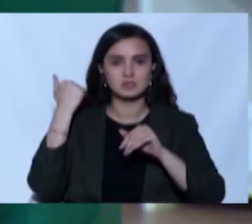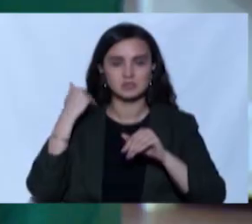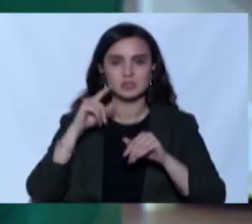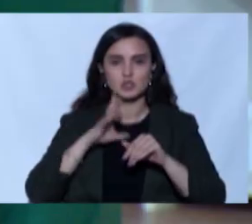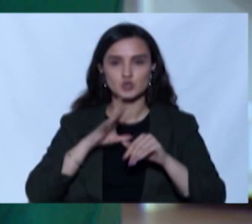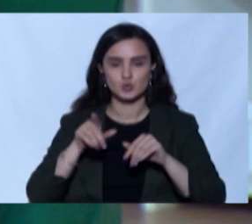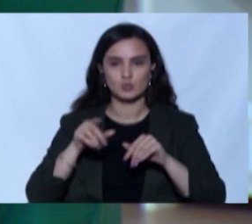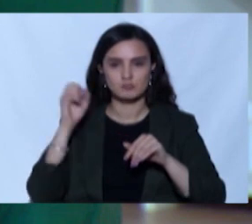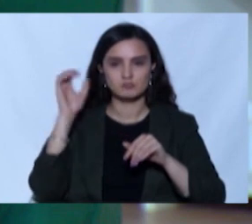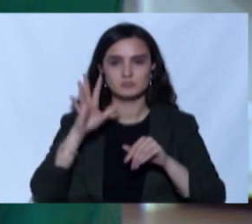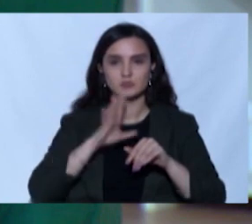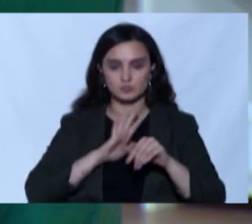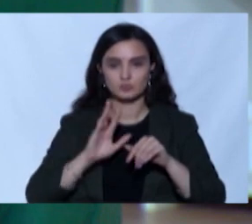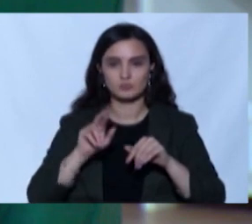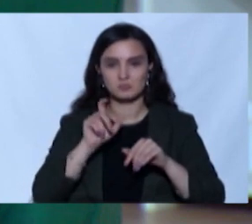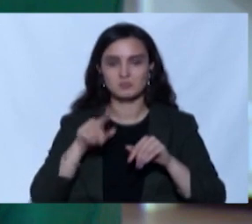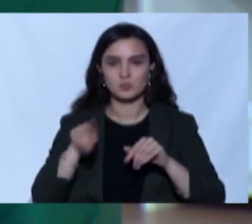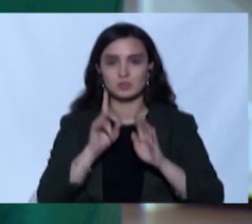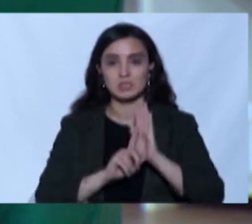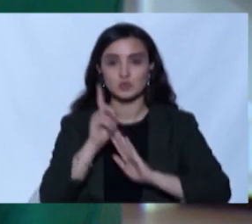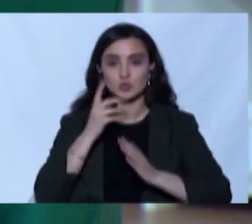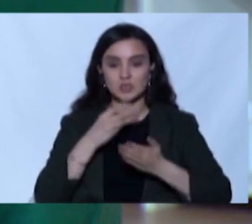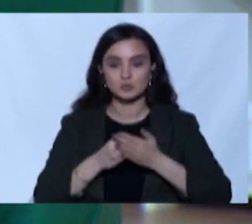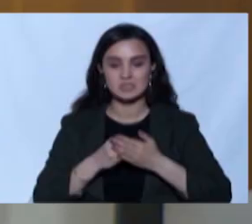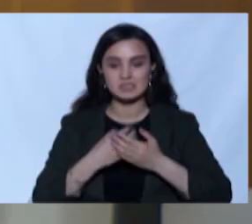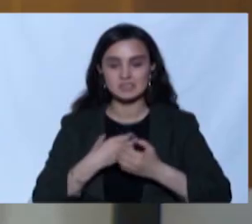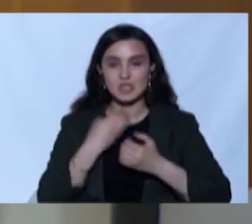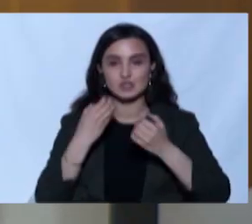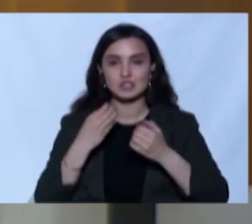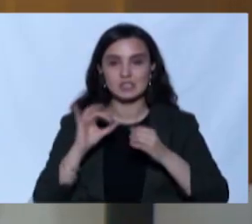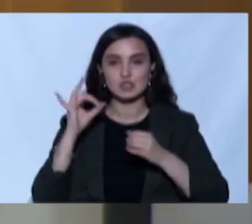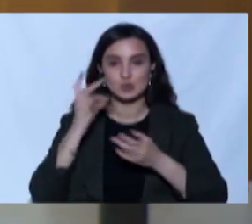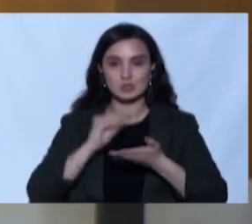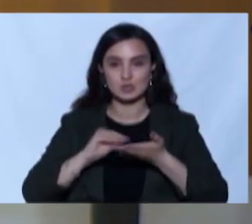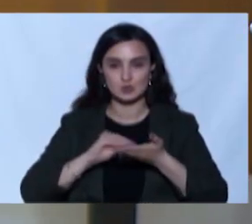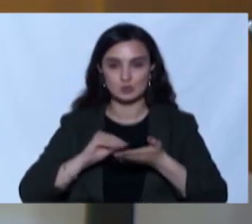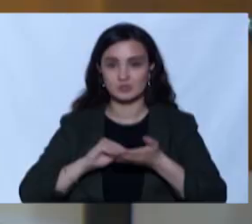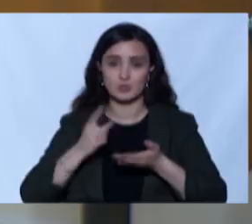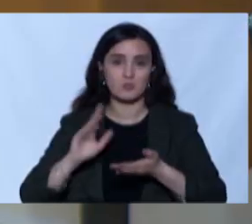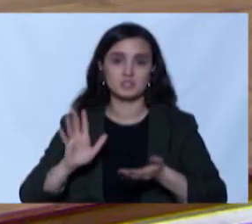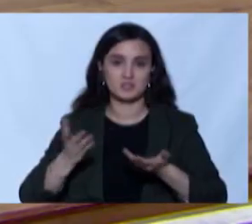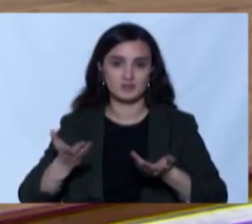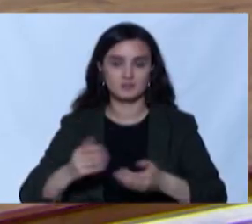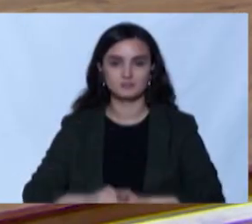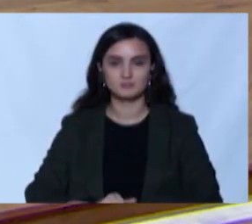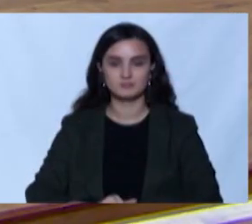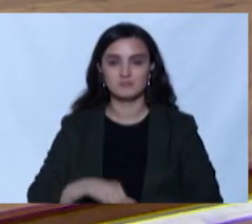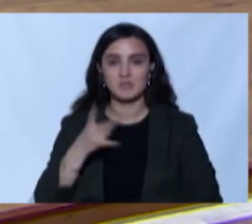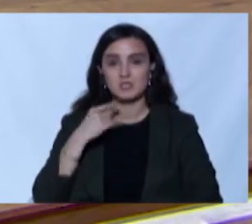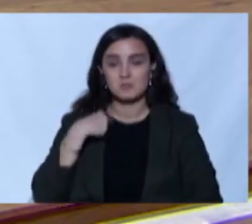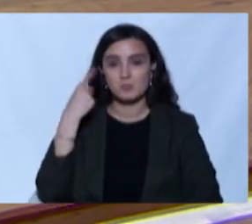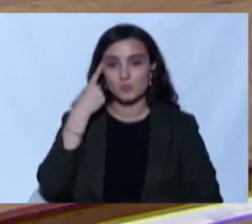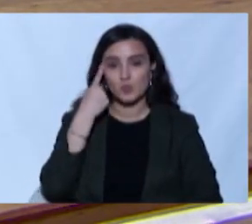going. Perhaps people should start writing horror stories Yes. to take up the time. Why not? Yeah. But I think